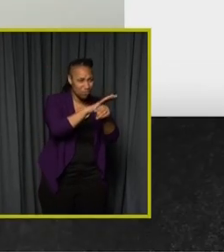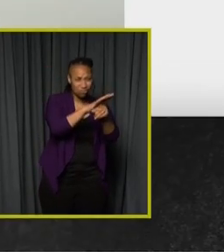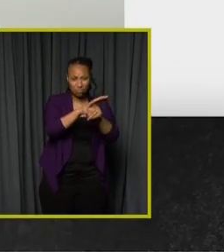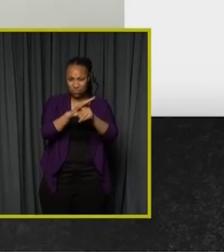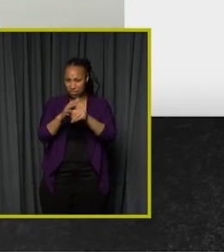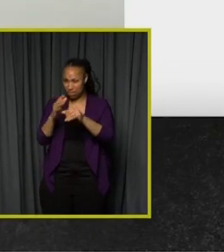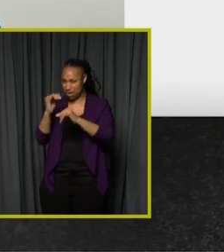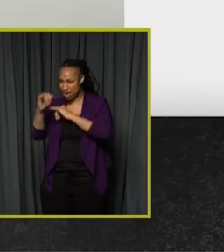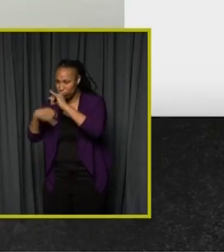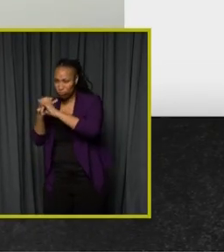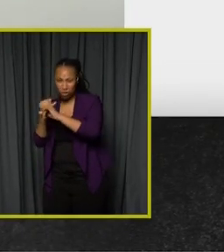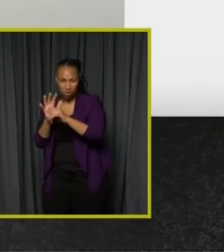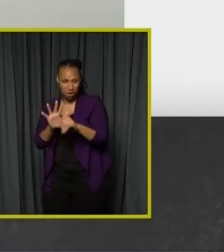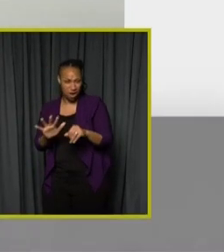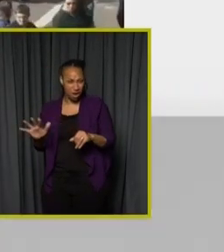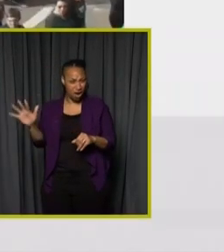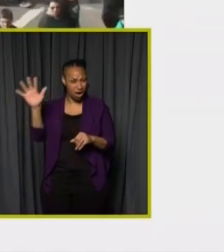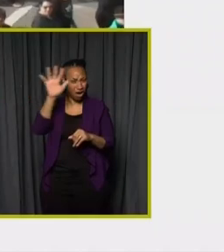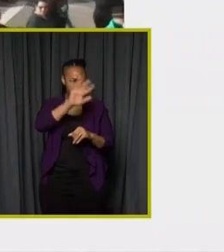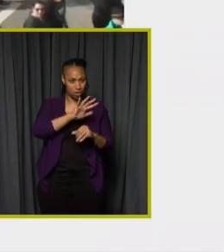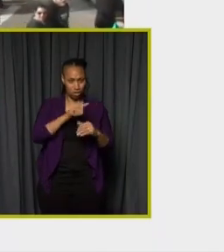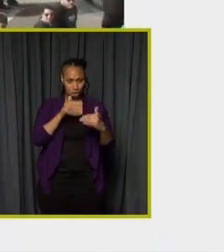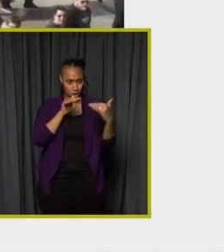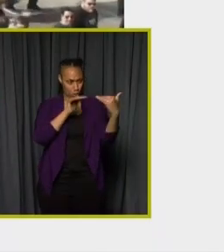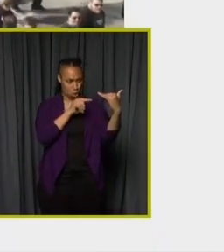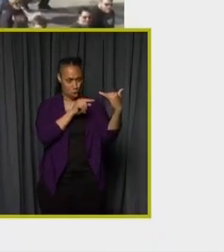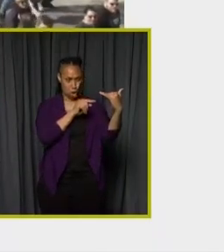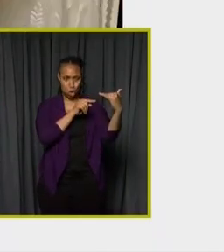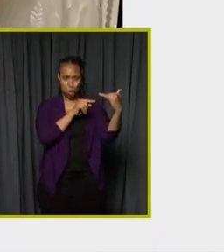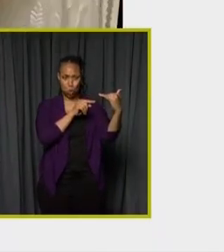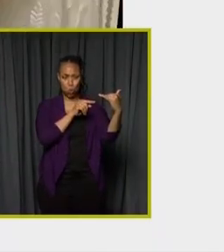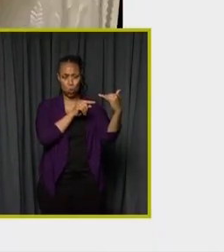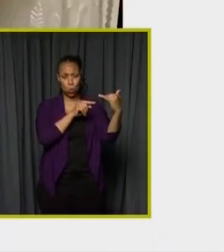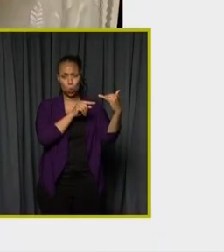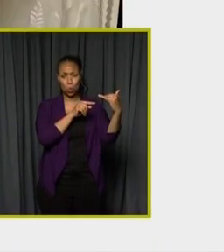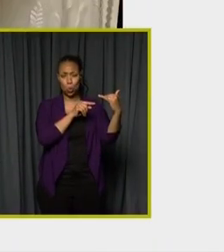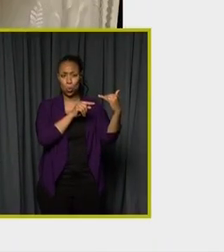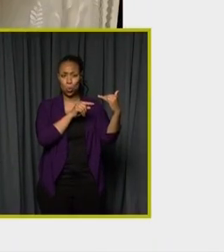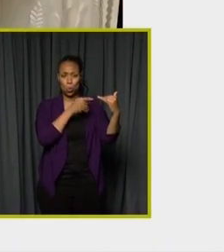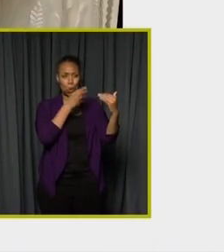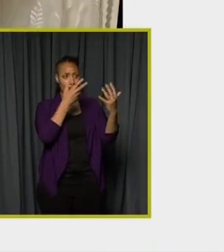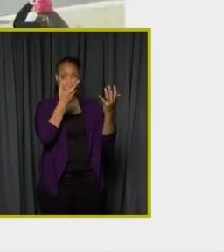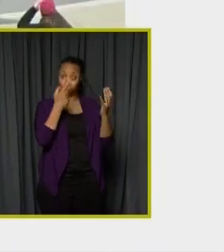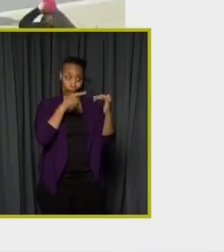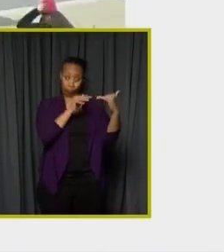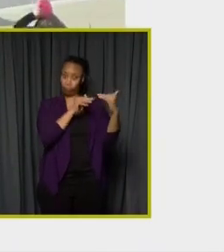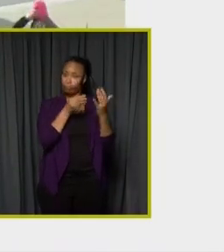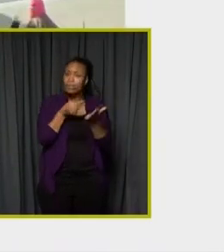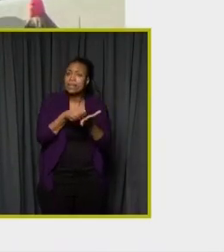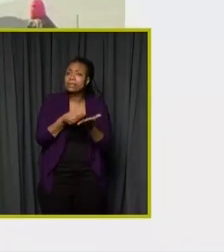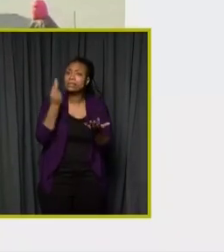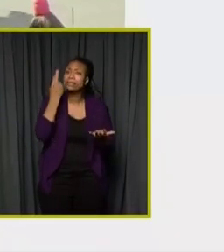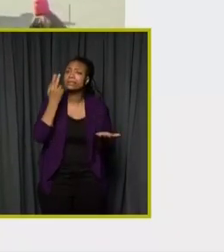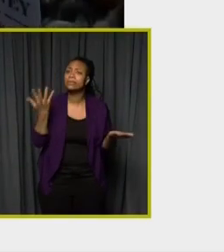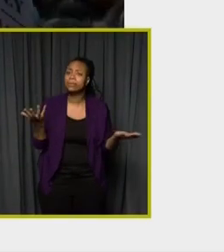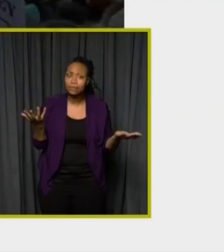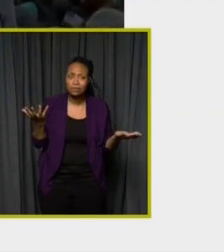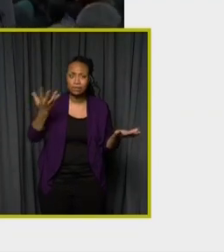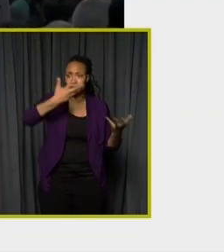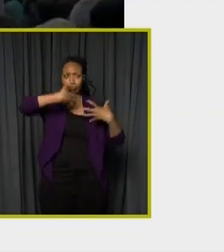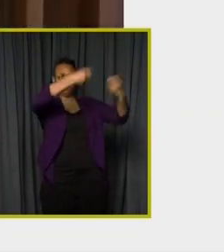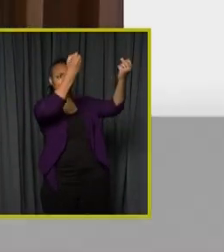people. If we continue to spend half of our national budget on the military, lining the pockets of corporations and billionaires,